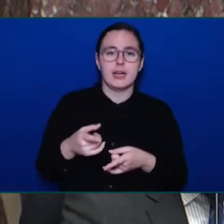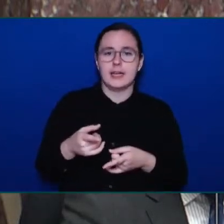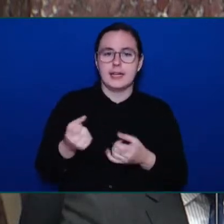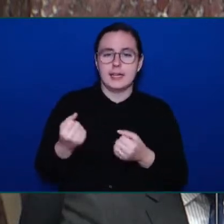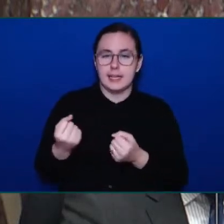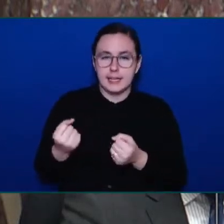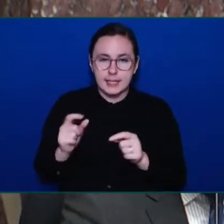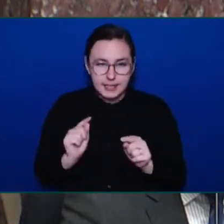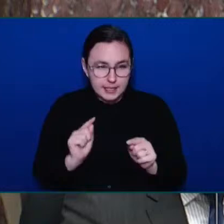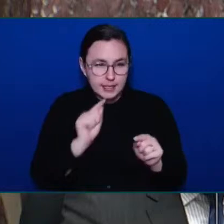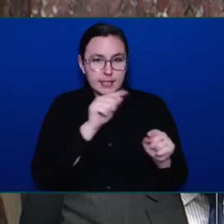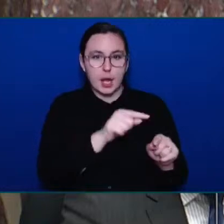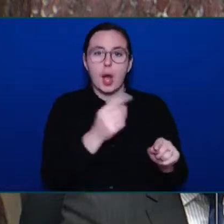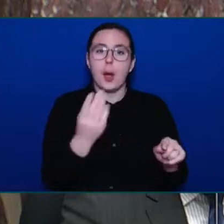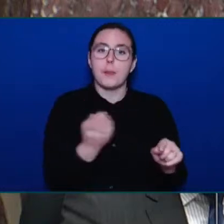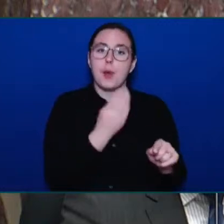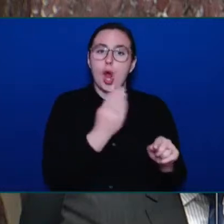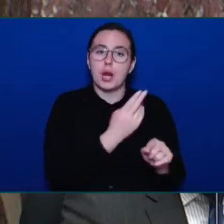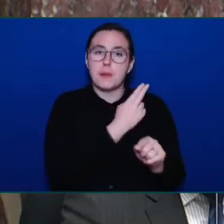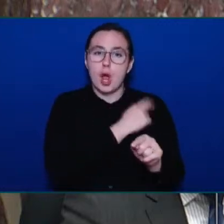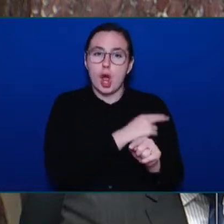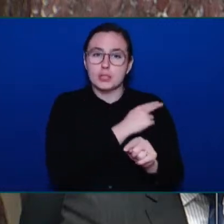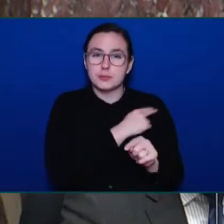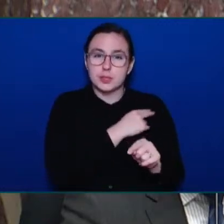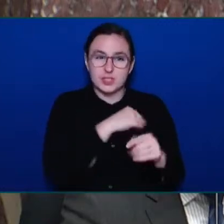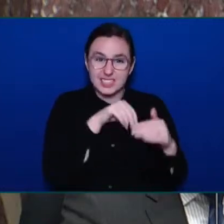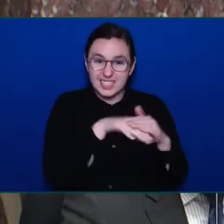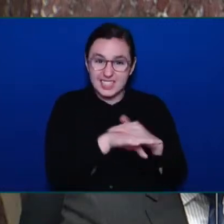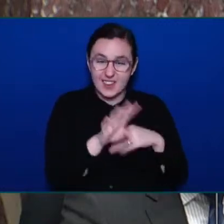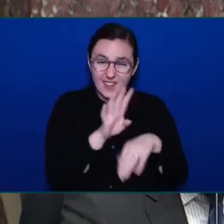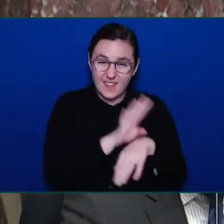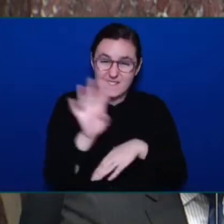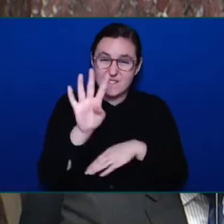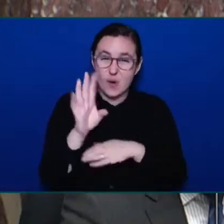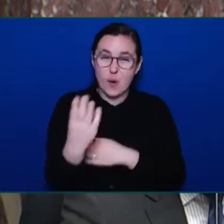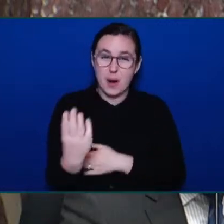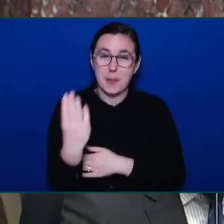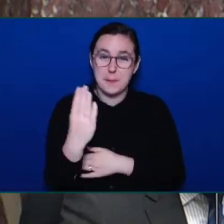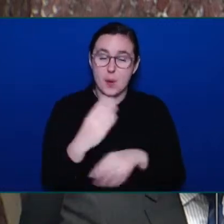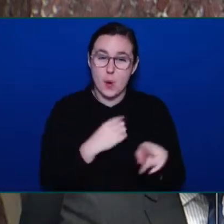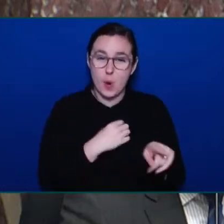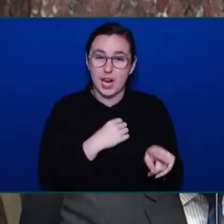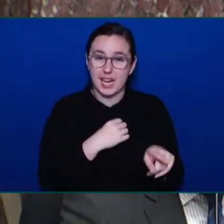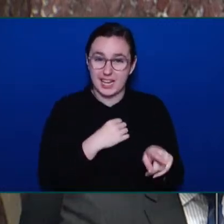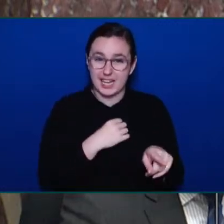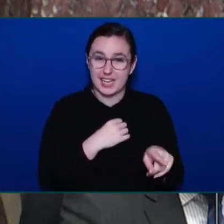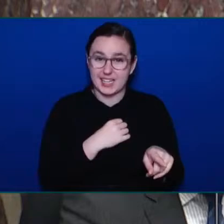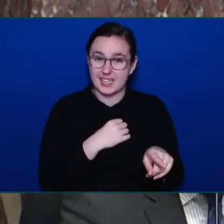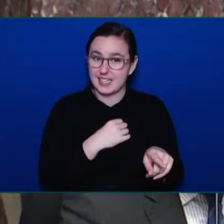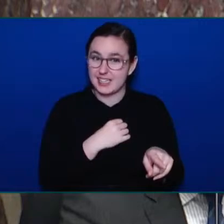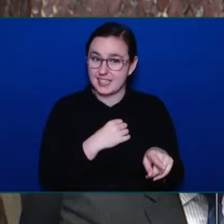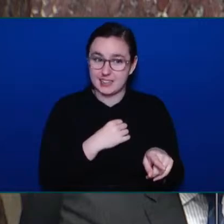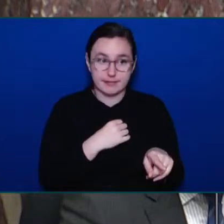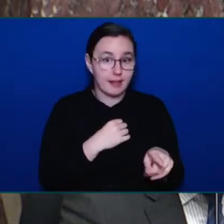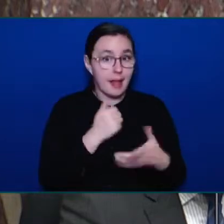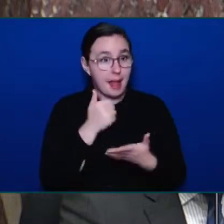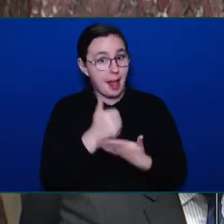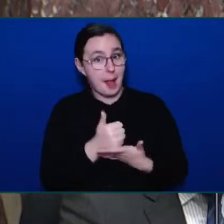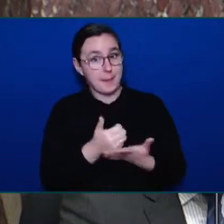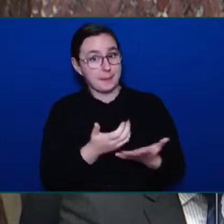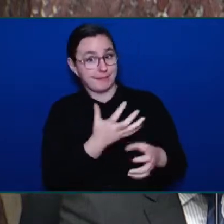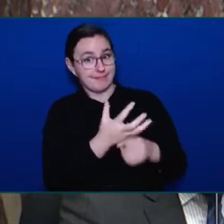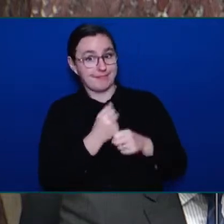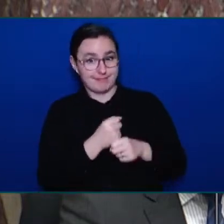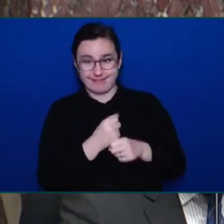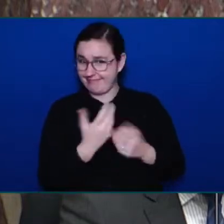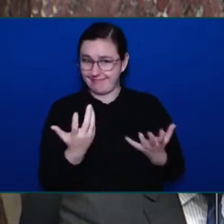And at 4 a.m., her sick 2-year-old just begged her mom to go home. Here's what Rachel had to say to the minister.